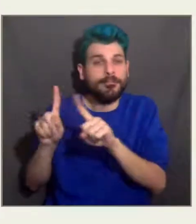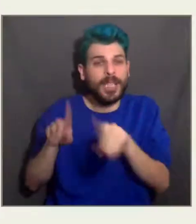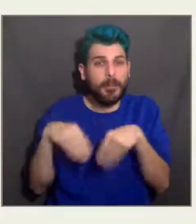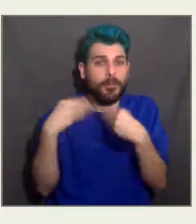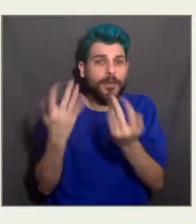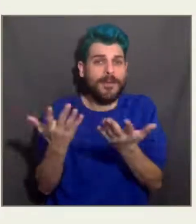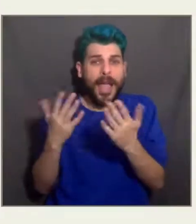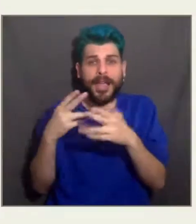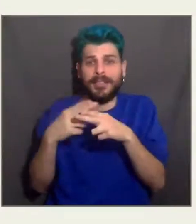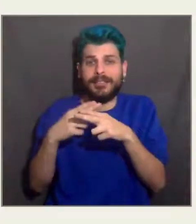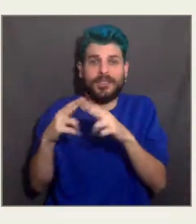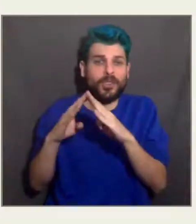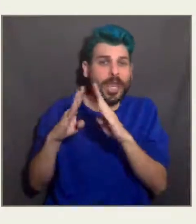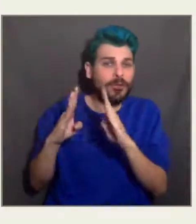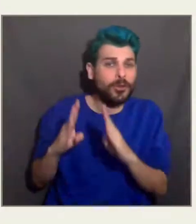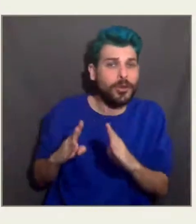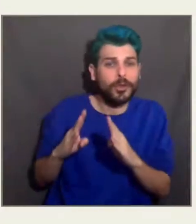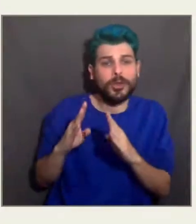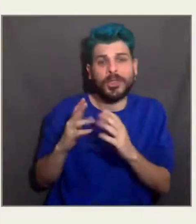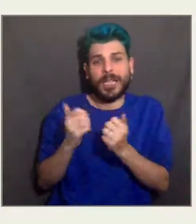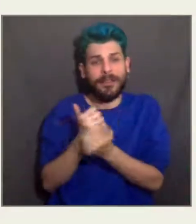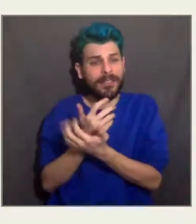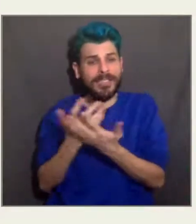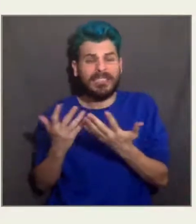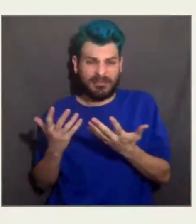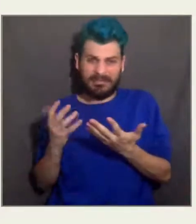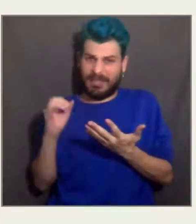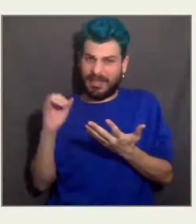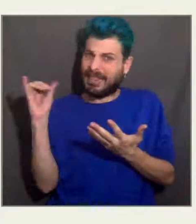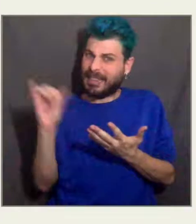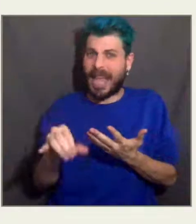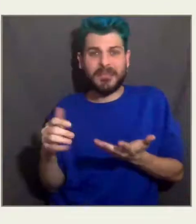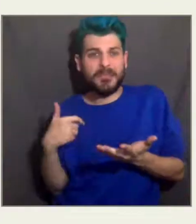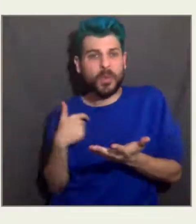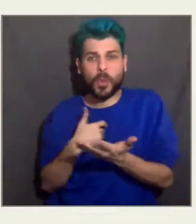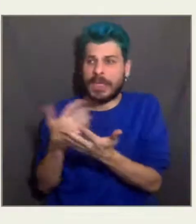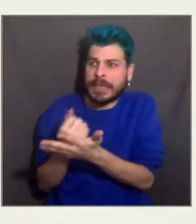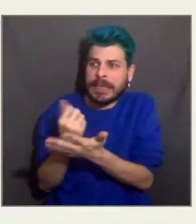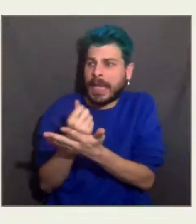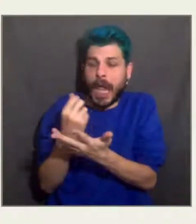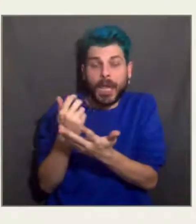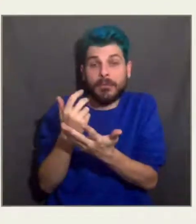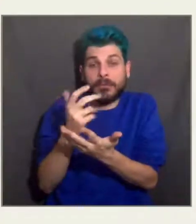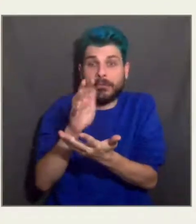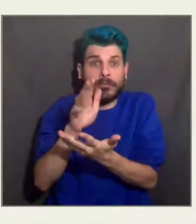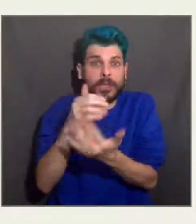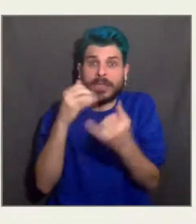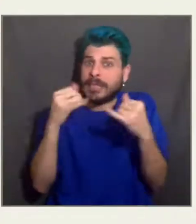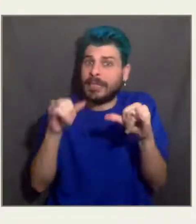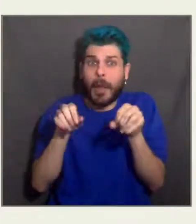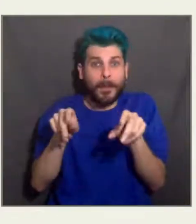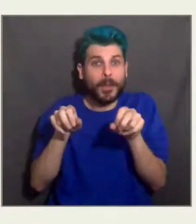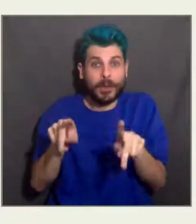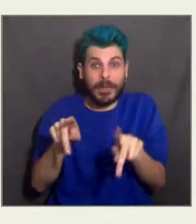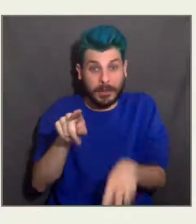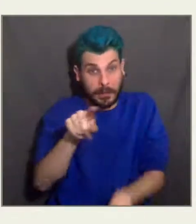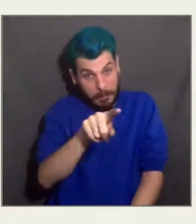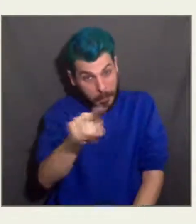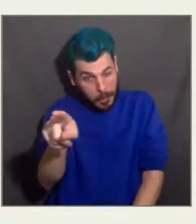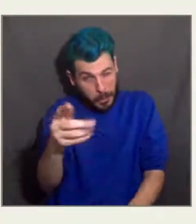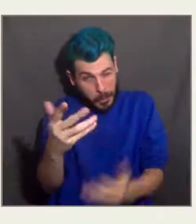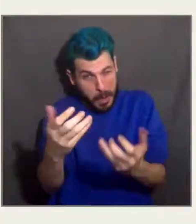well. So I would say that there's a lot of opportunity out there, and if somebody wants to donate some money in a big